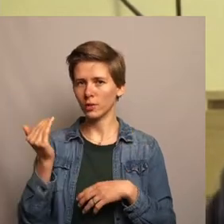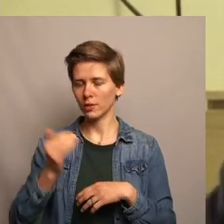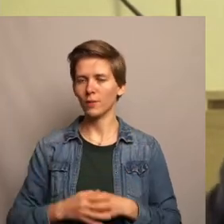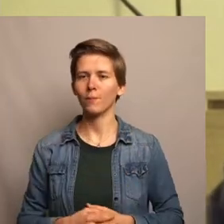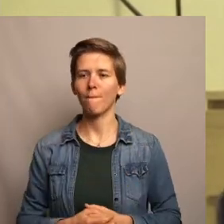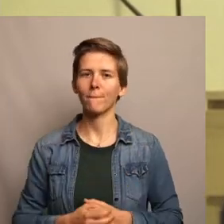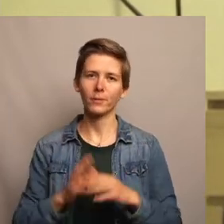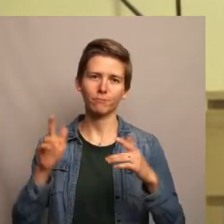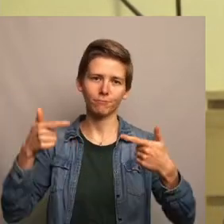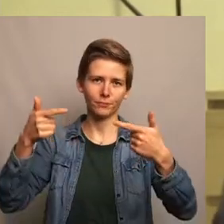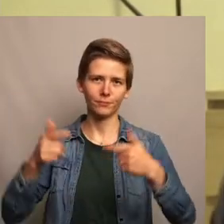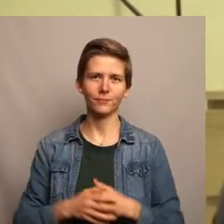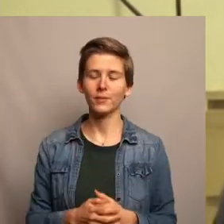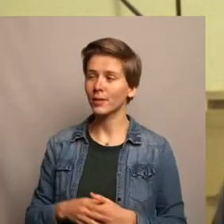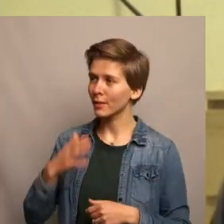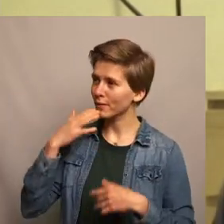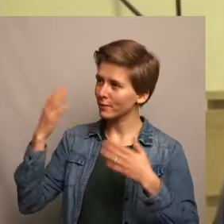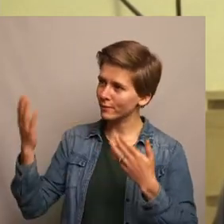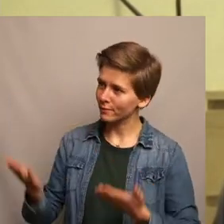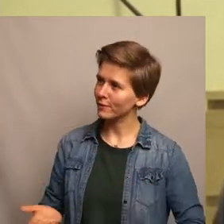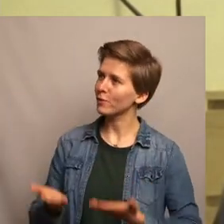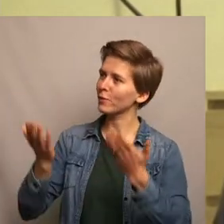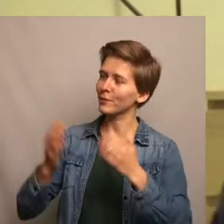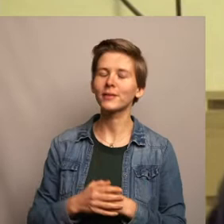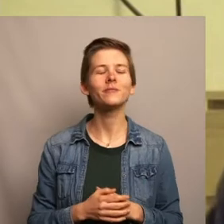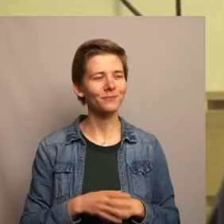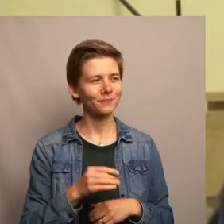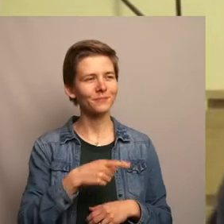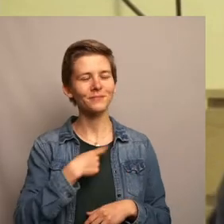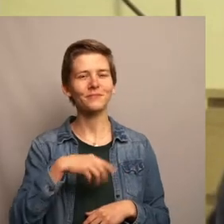Good morning. I'm here. Yes, we see you.